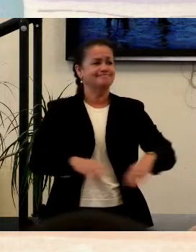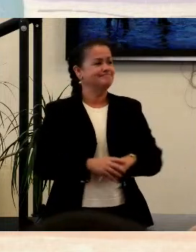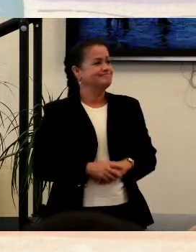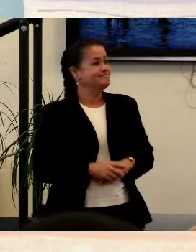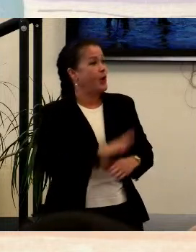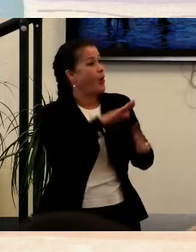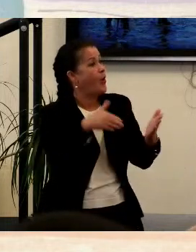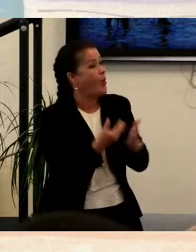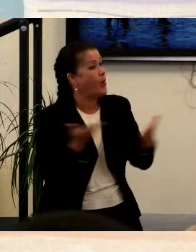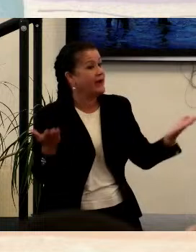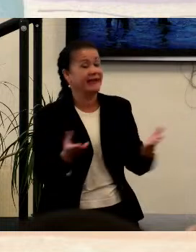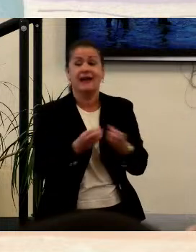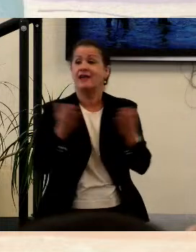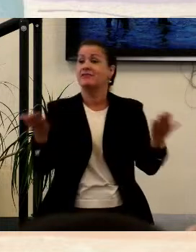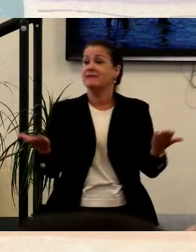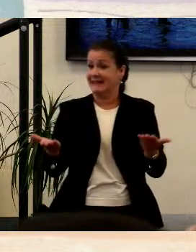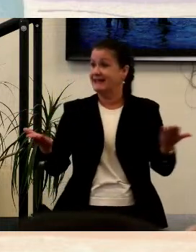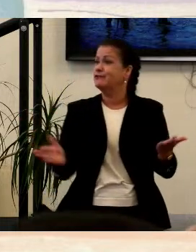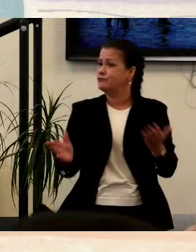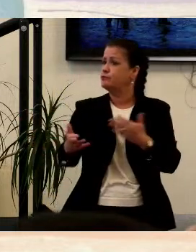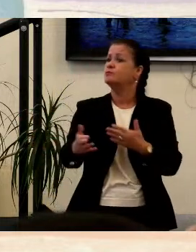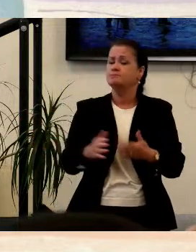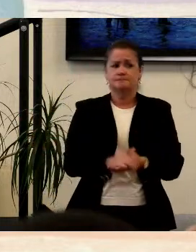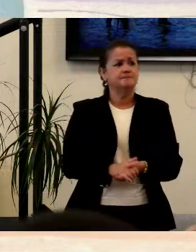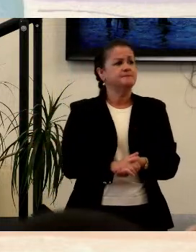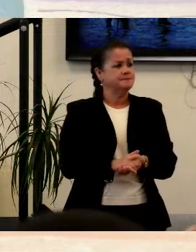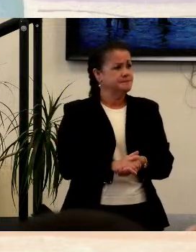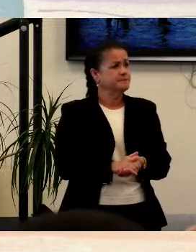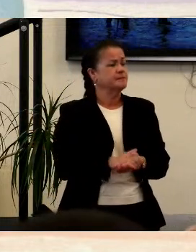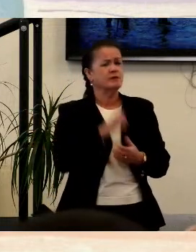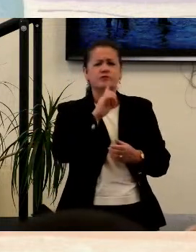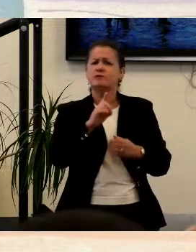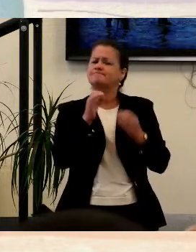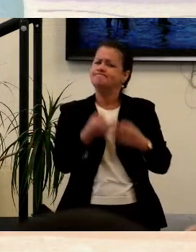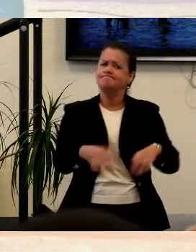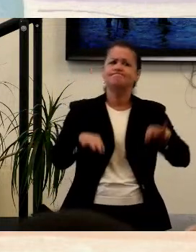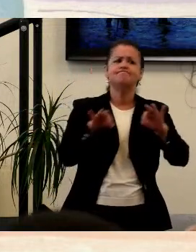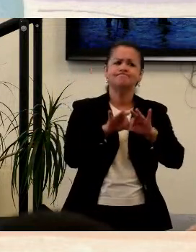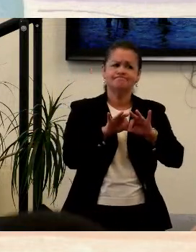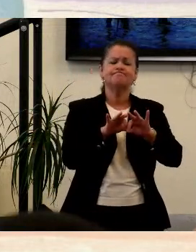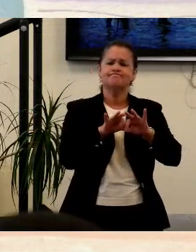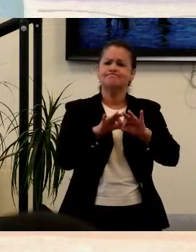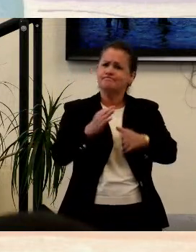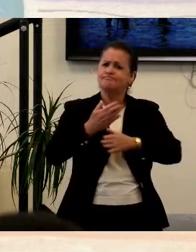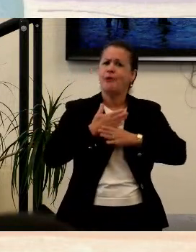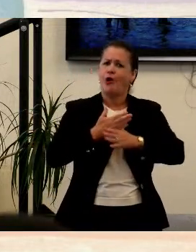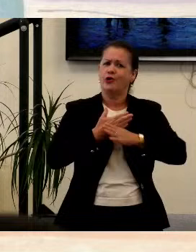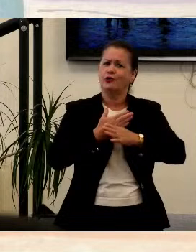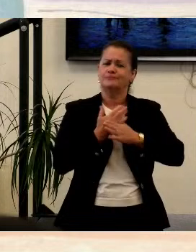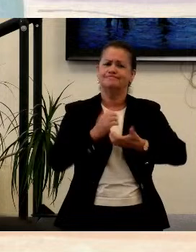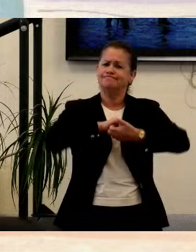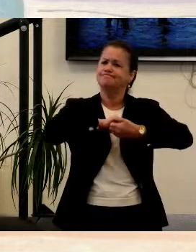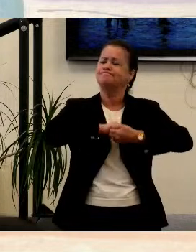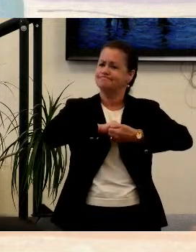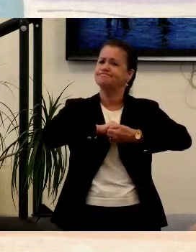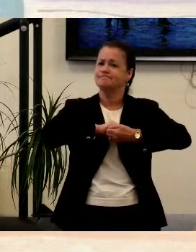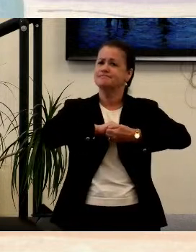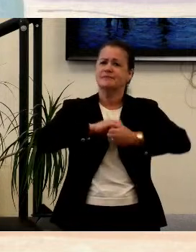Everyone in this room pretty much everyone in this room has been an essential, valued partner of First Chance